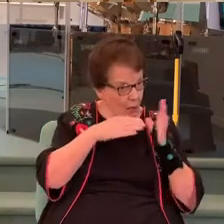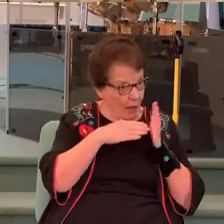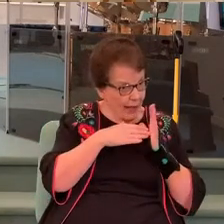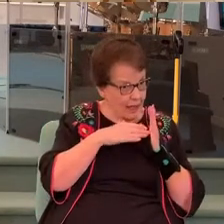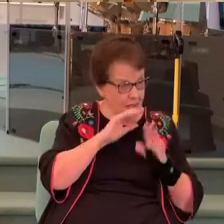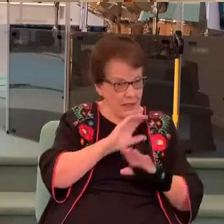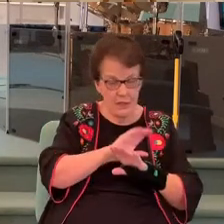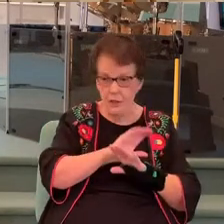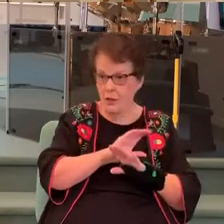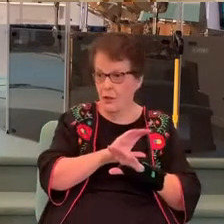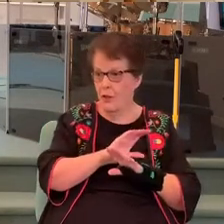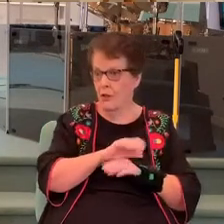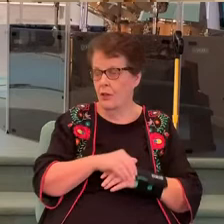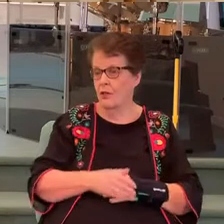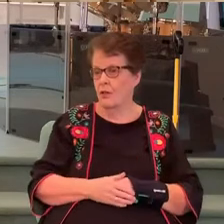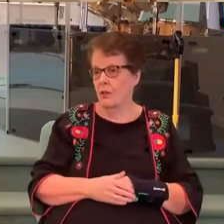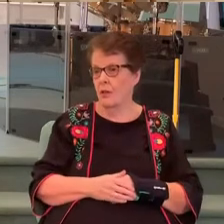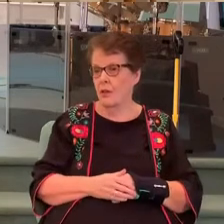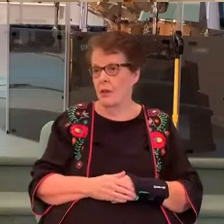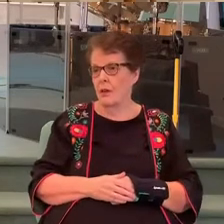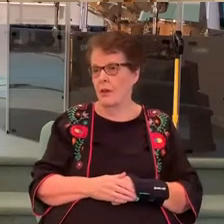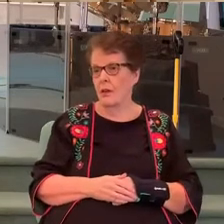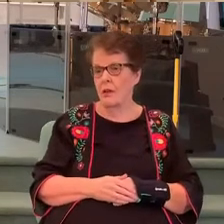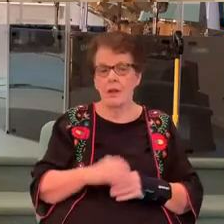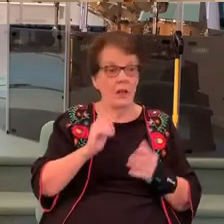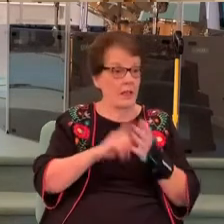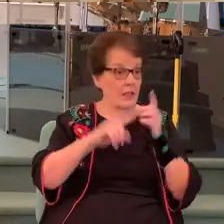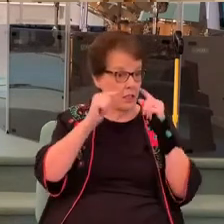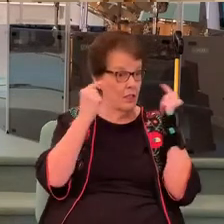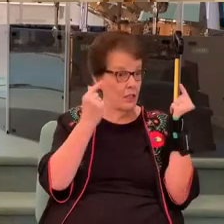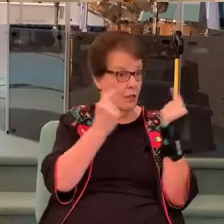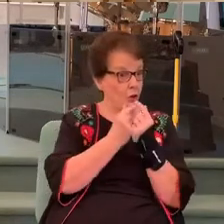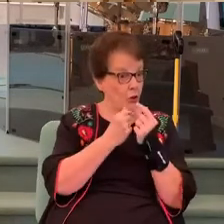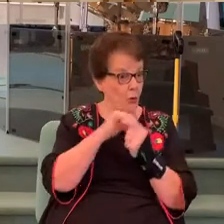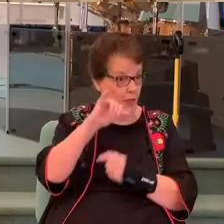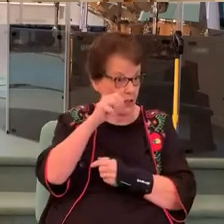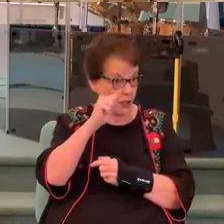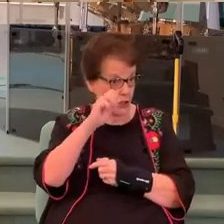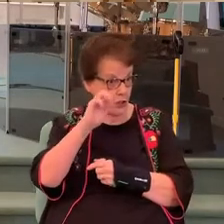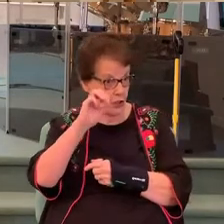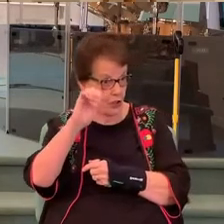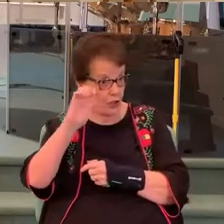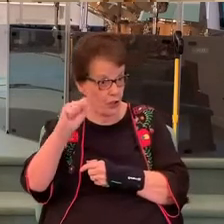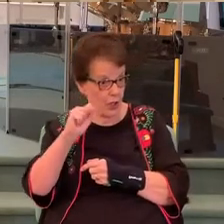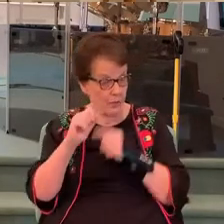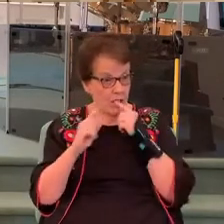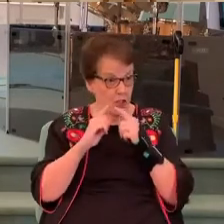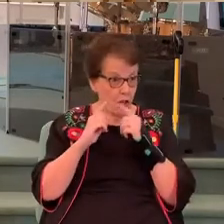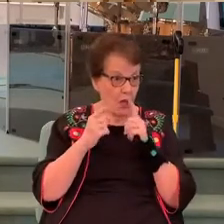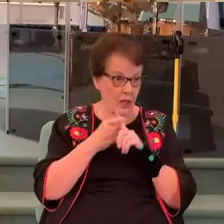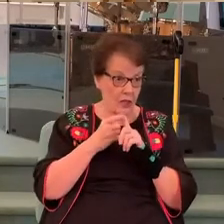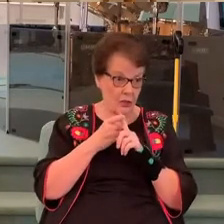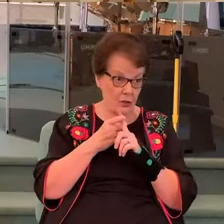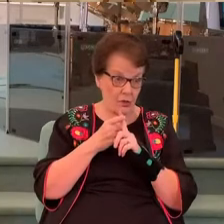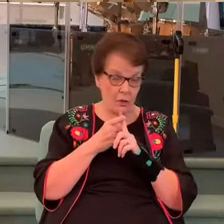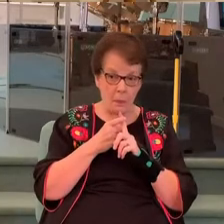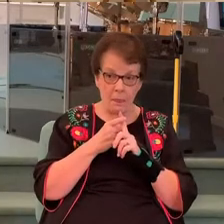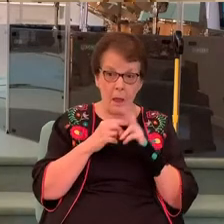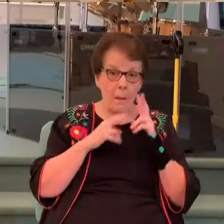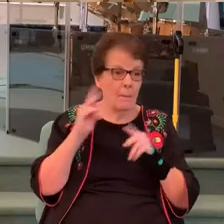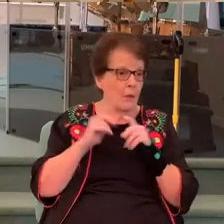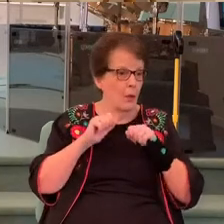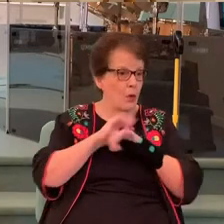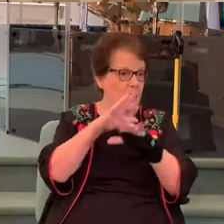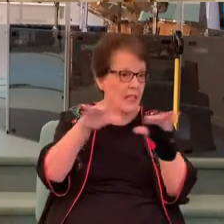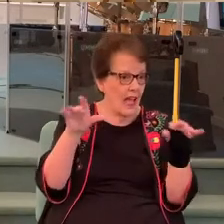Now, this is the group that James is talking to. He's writing a letter to the people that were scattered because of persecution. And